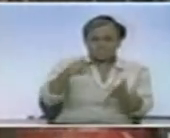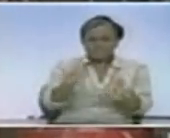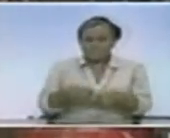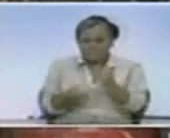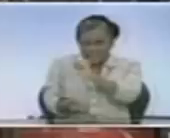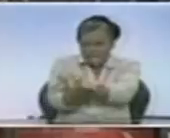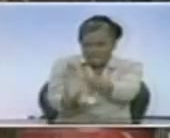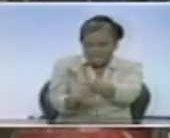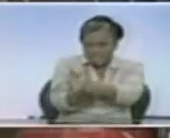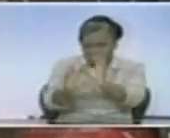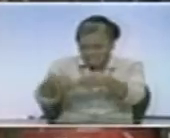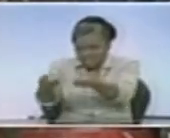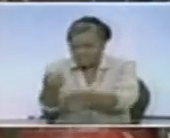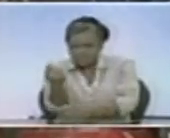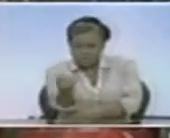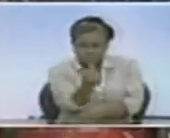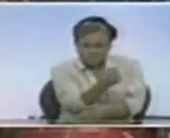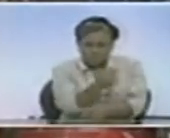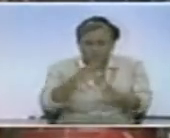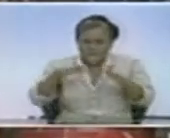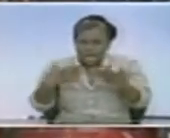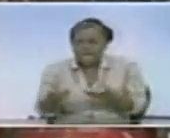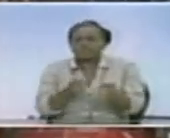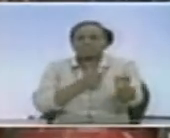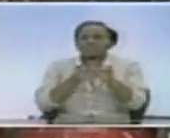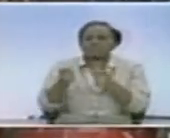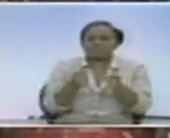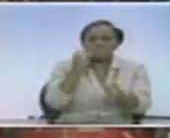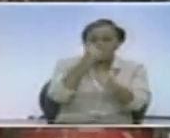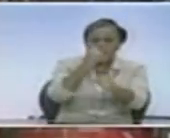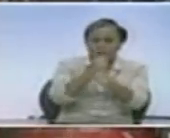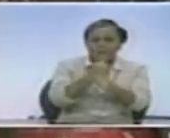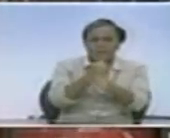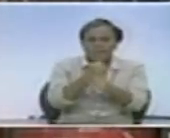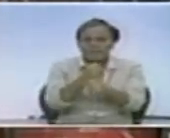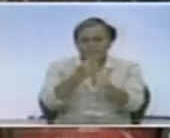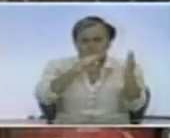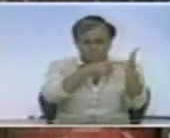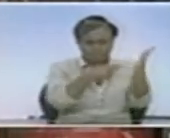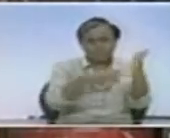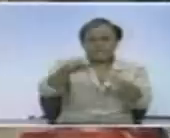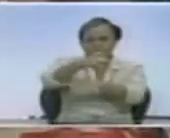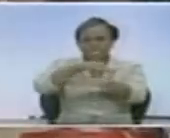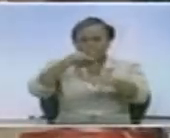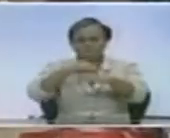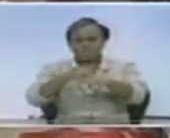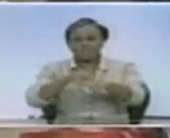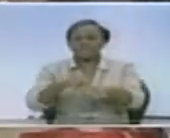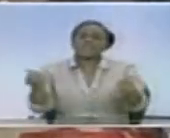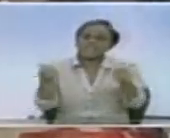advice on how to go about matters of state. Yeah. But like you